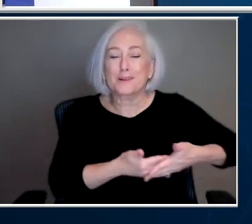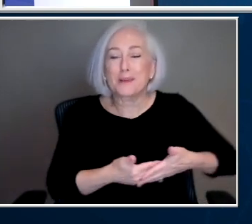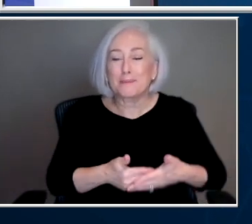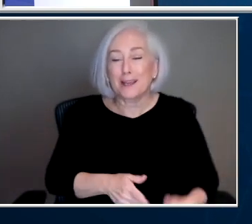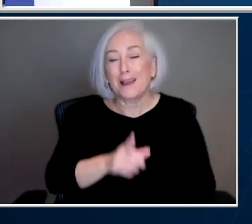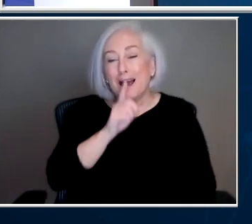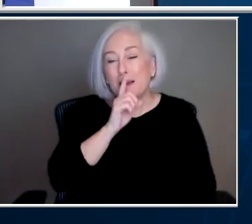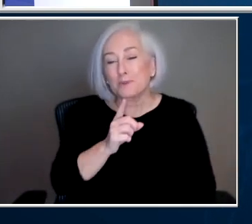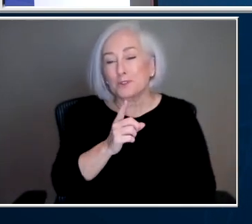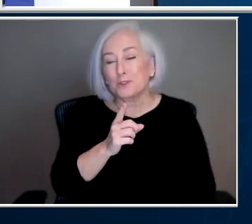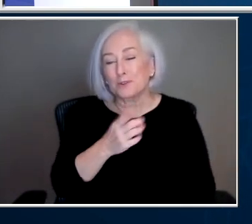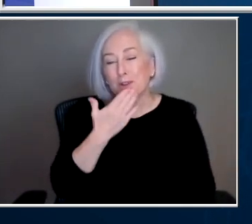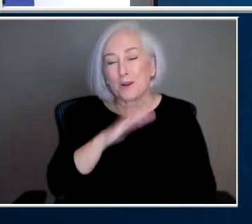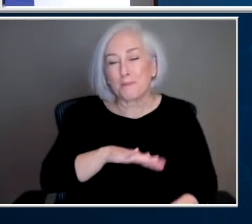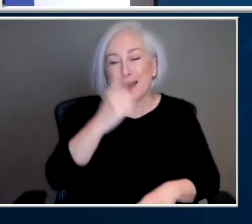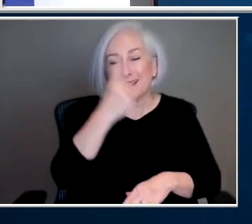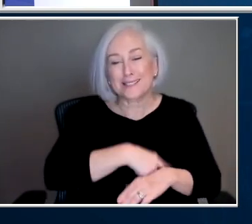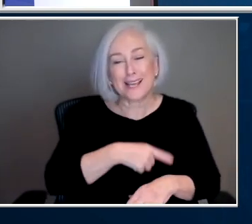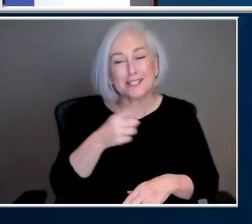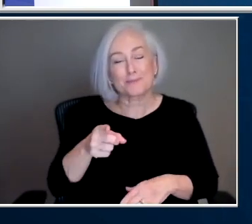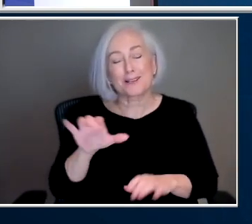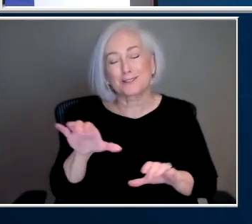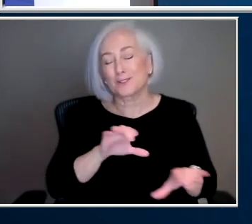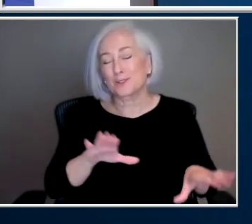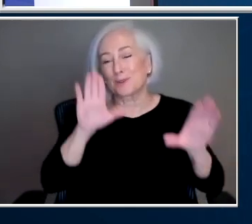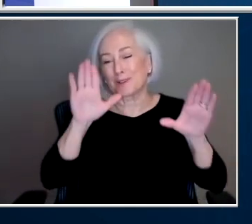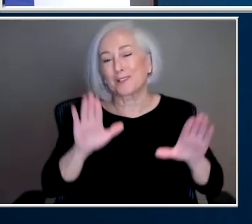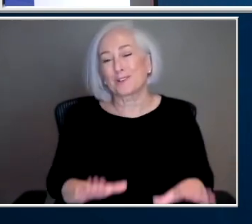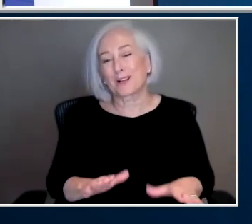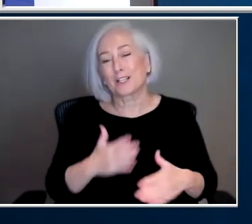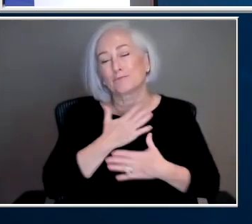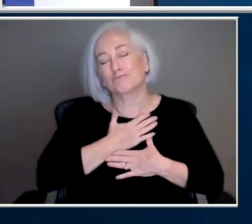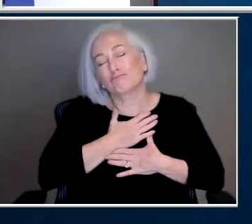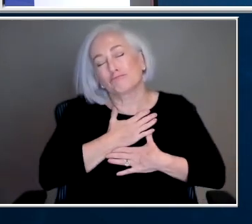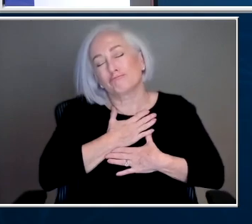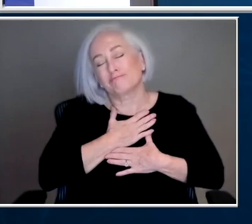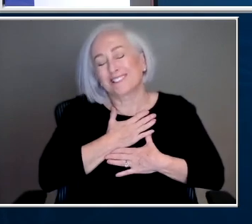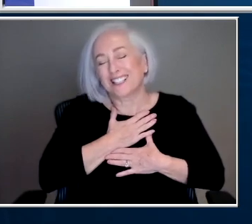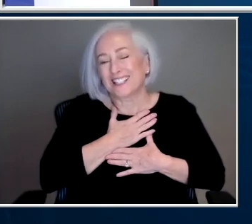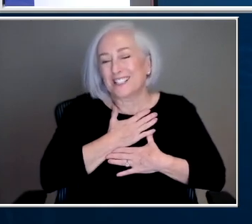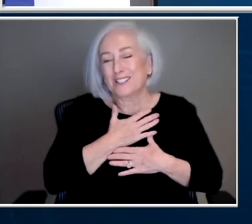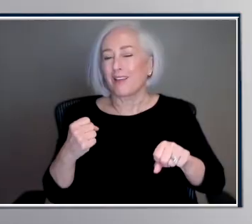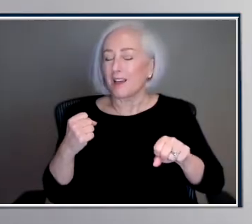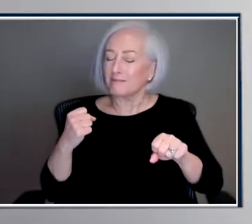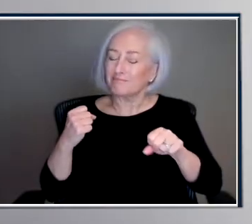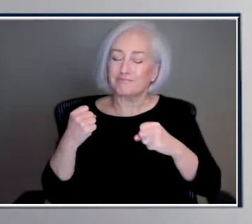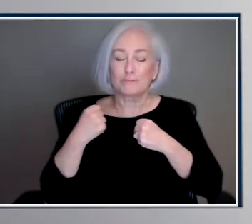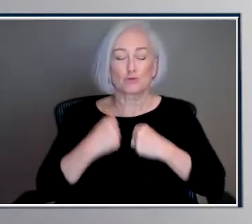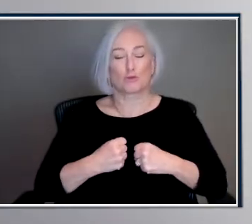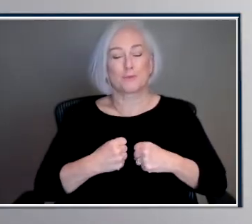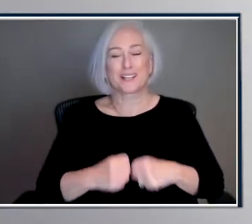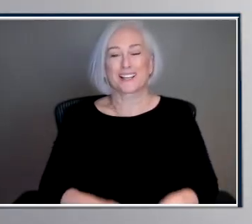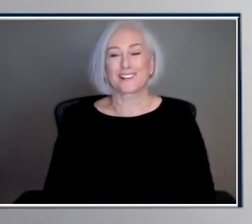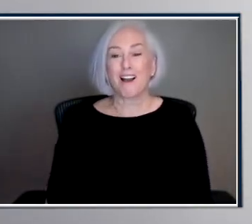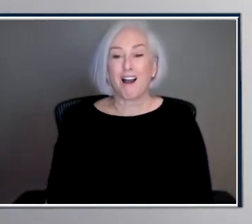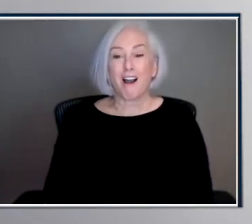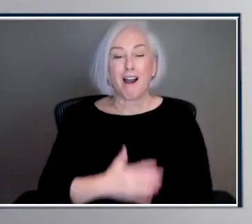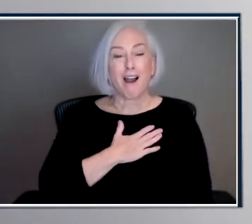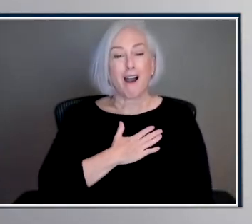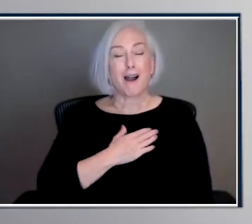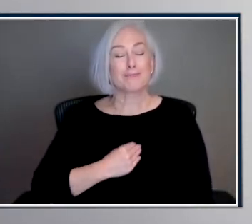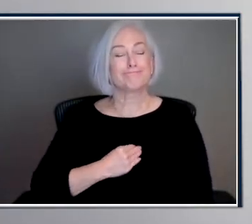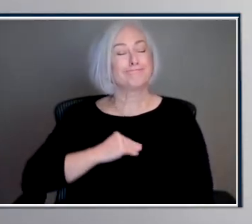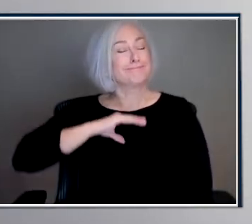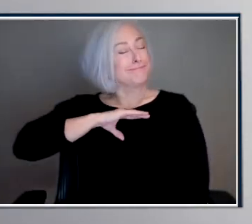it. Very admirable, and so much strength and determination." Expecting this little boost this